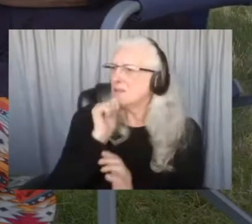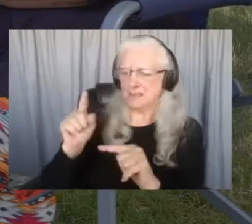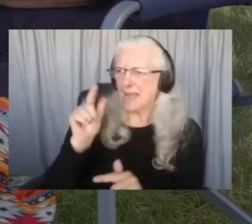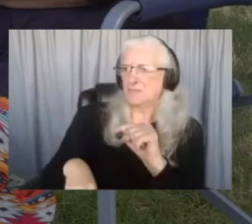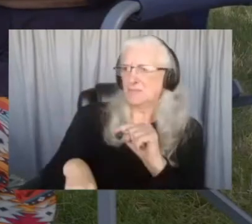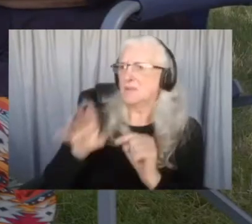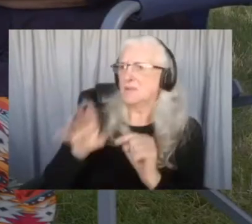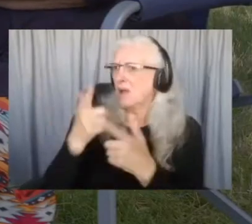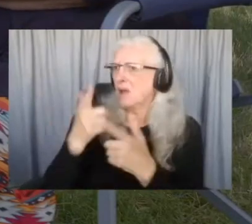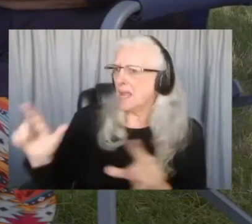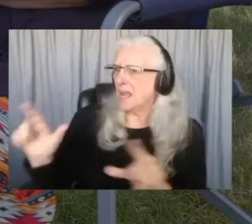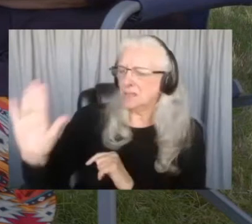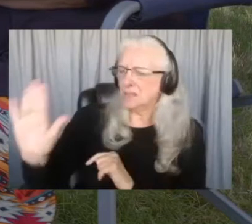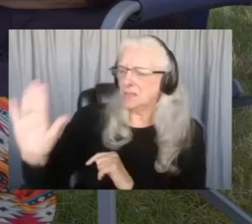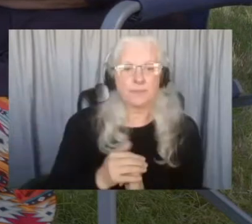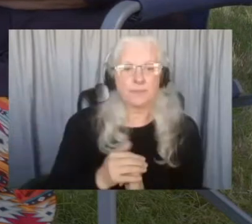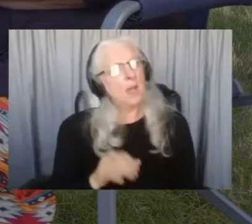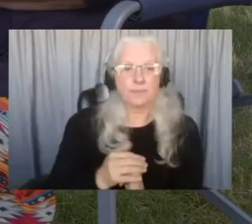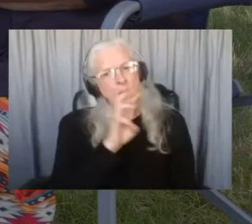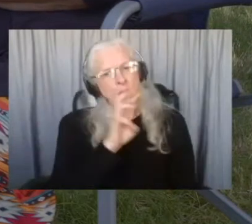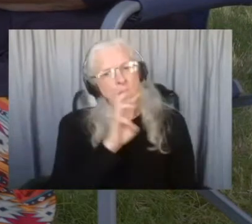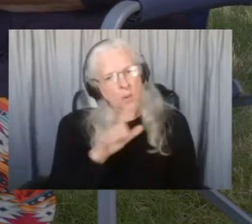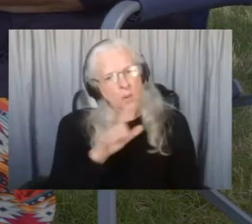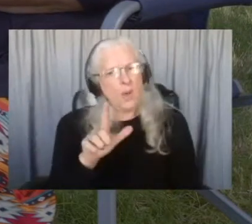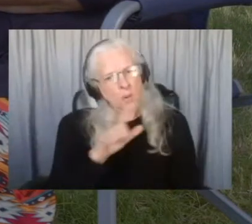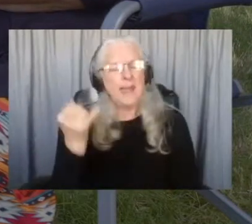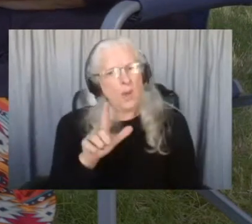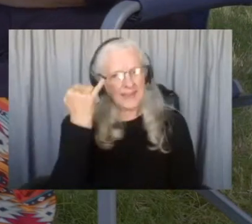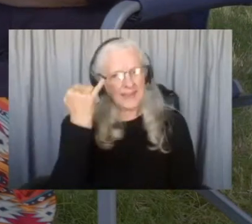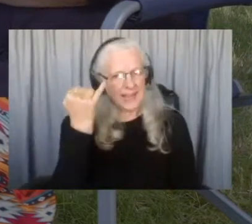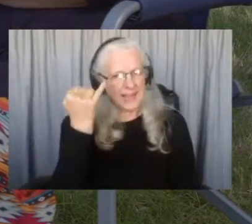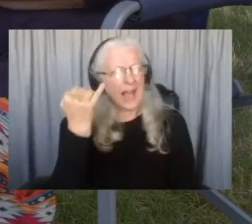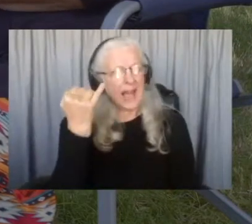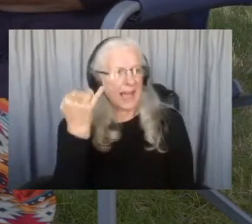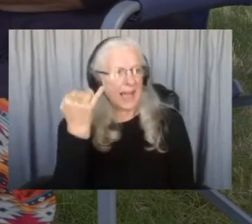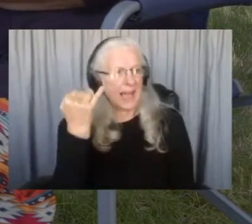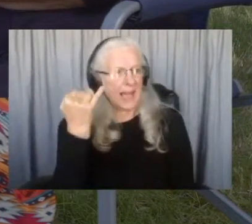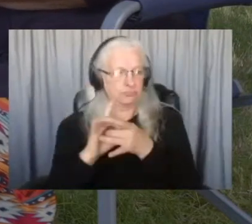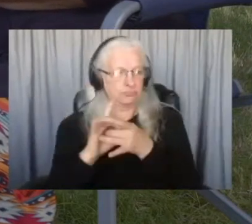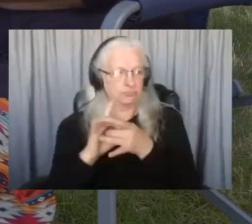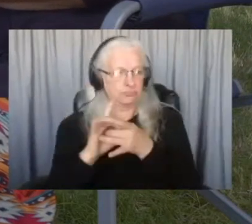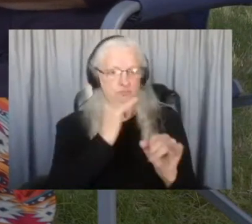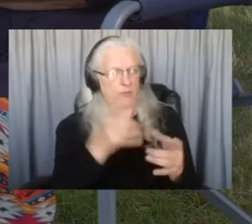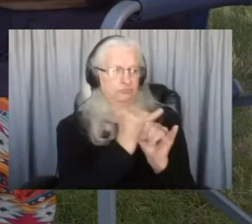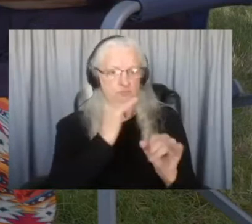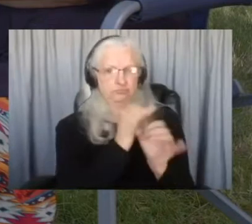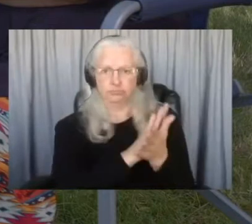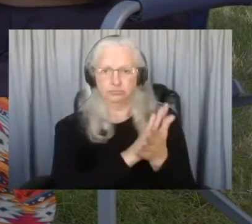Well, the idea behind residential school was to make us forget